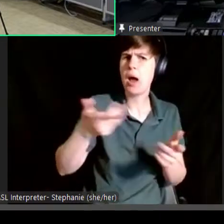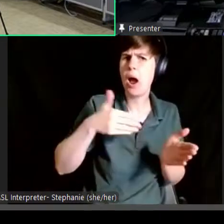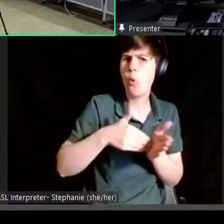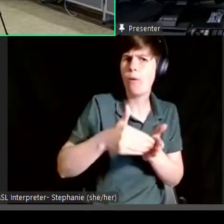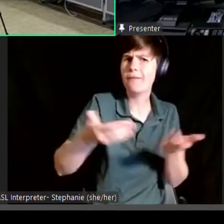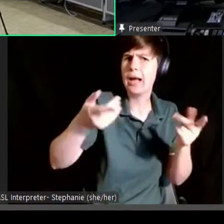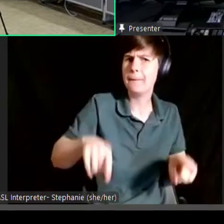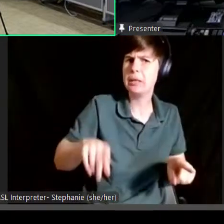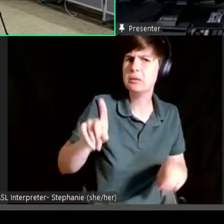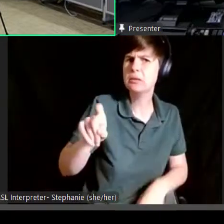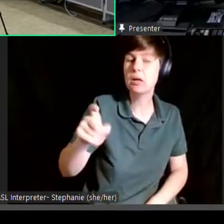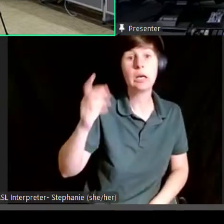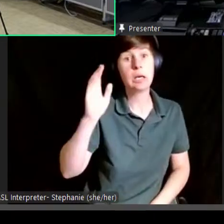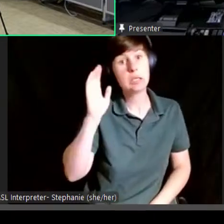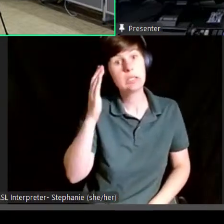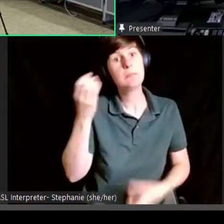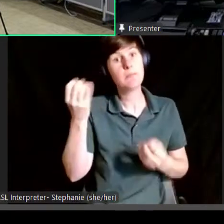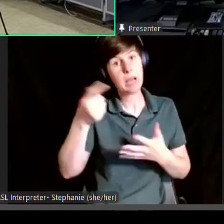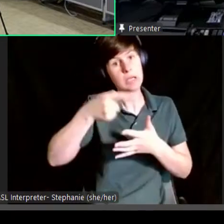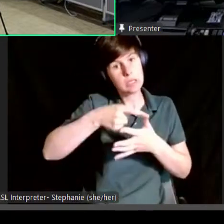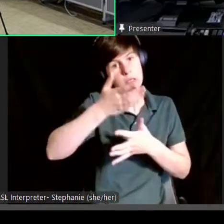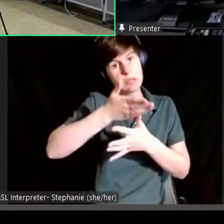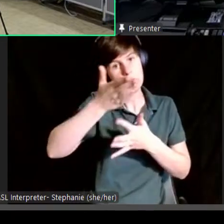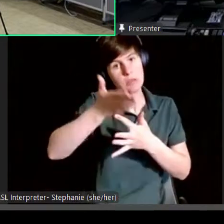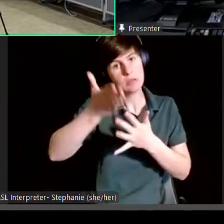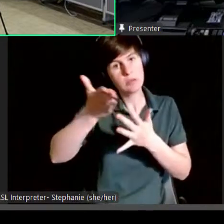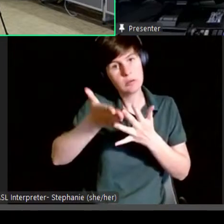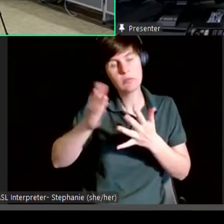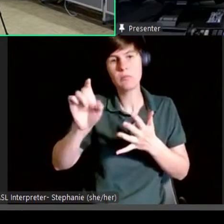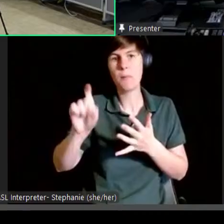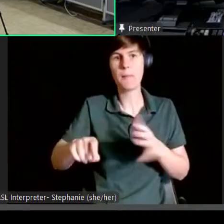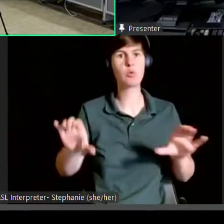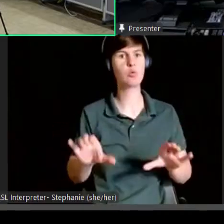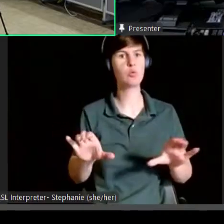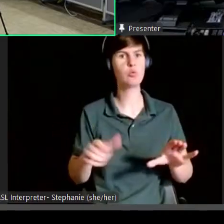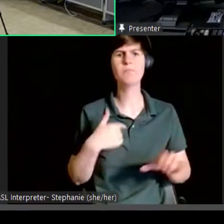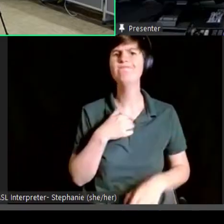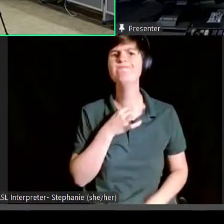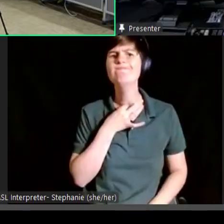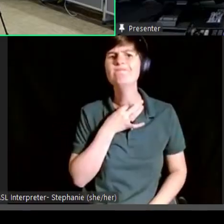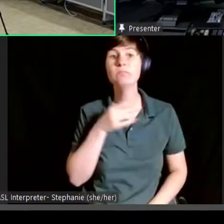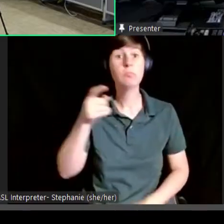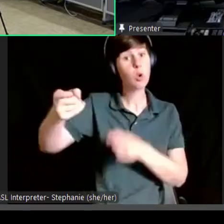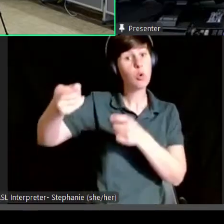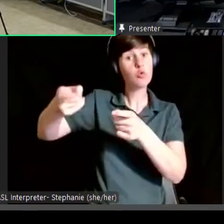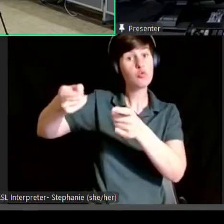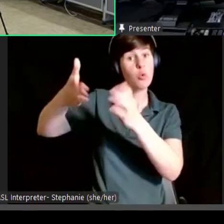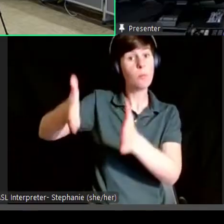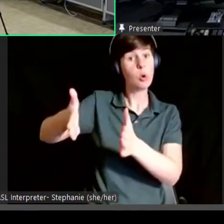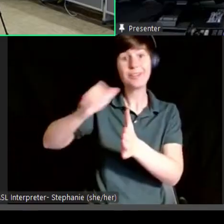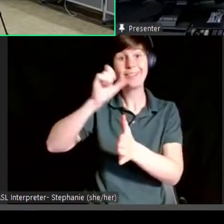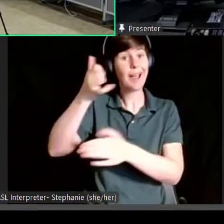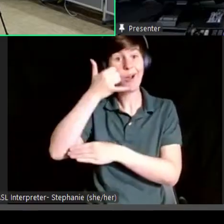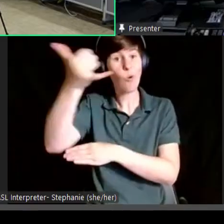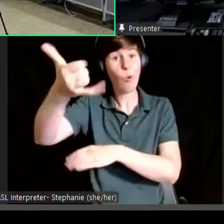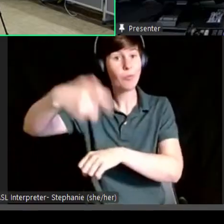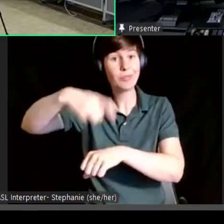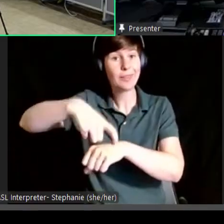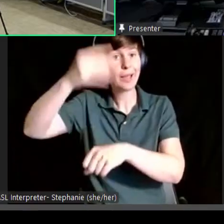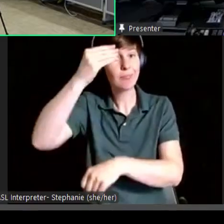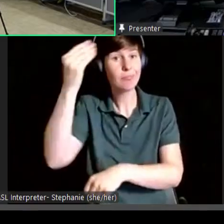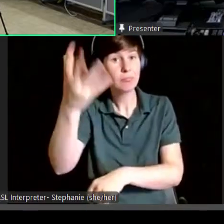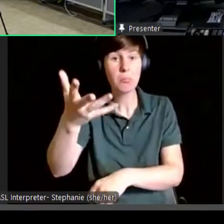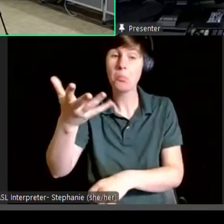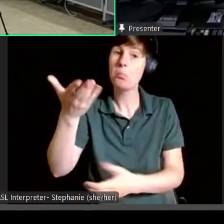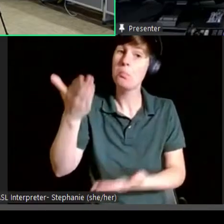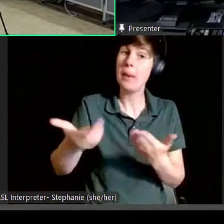seems there's a lot of stuff. So the steps, I'm wondering, like, is there like the control is not calling on time? Is that something that can be more